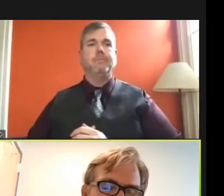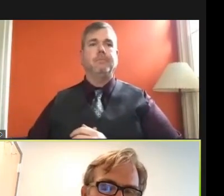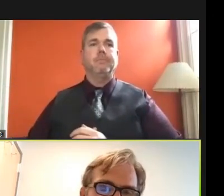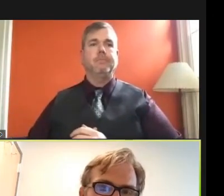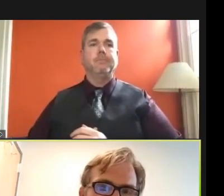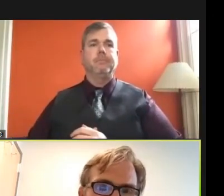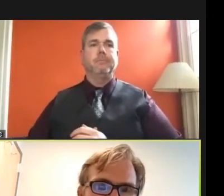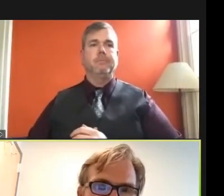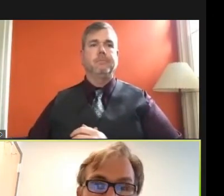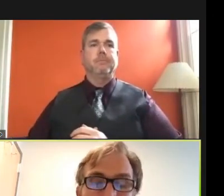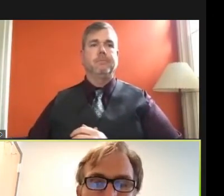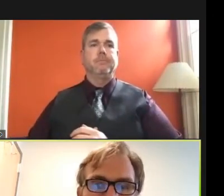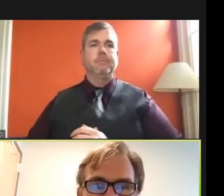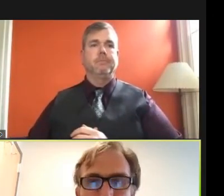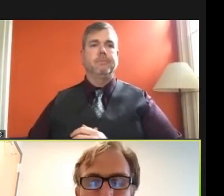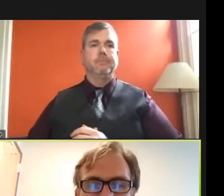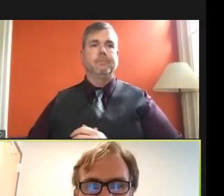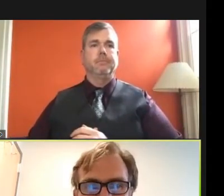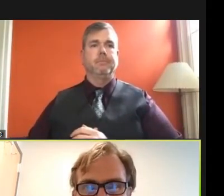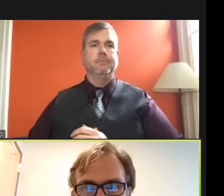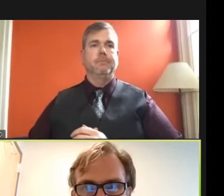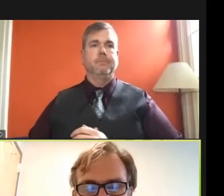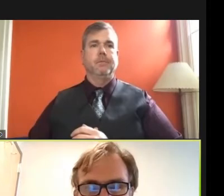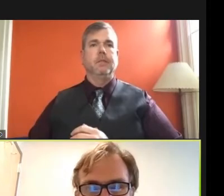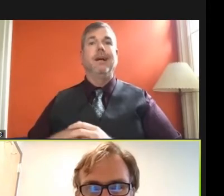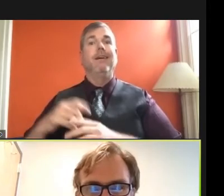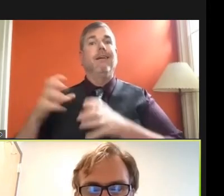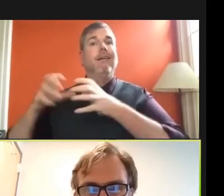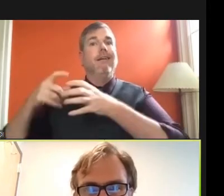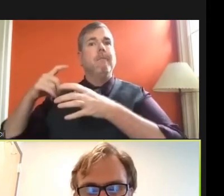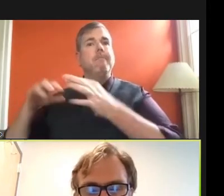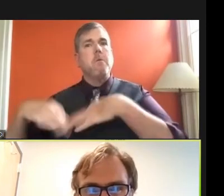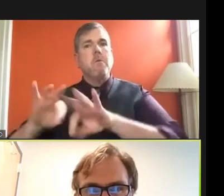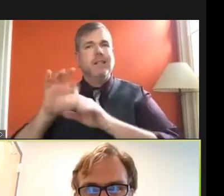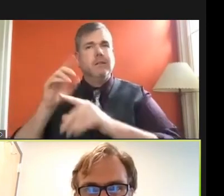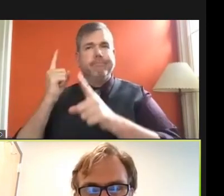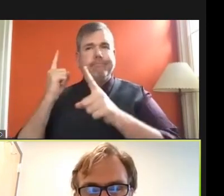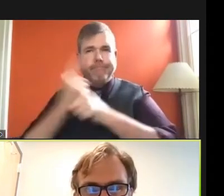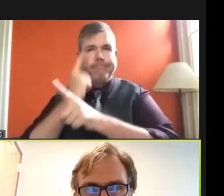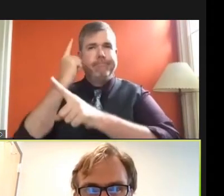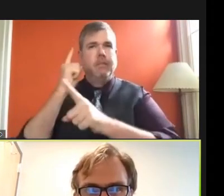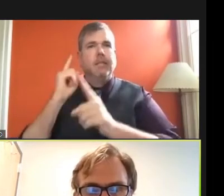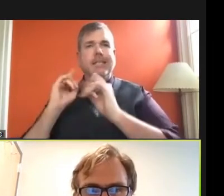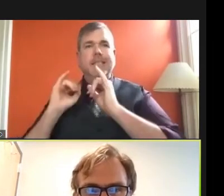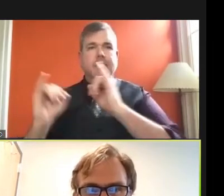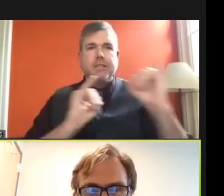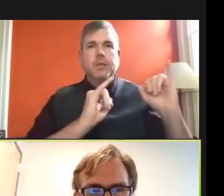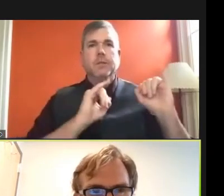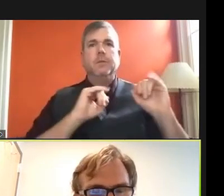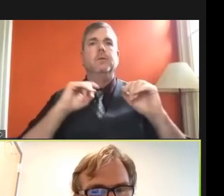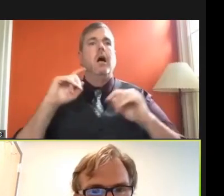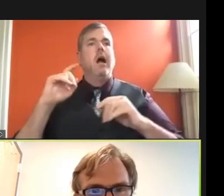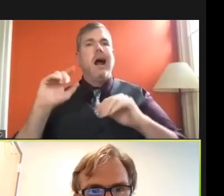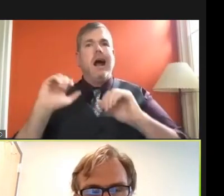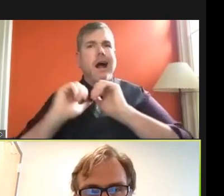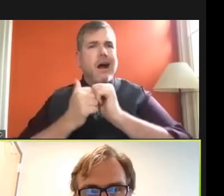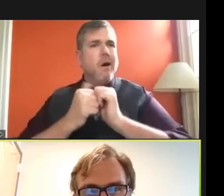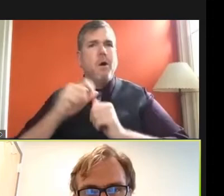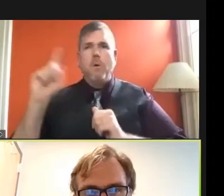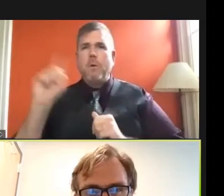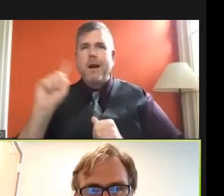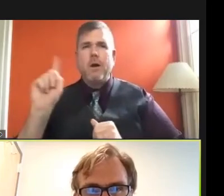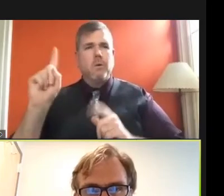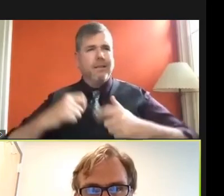be offered housing if they're in a housing situation where they can't isolate from others. And that is a key arm of